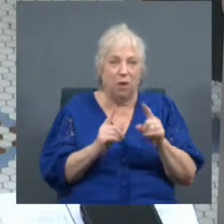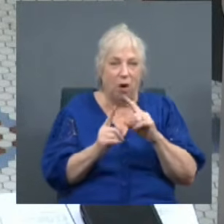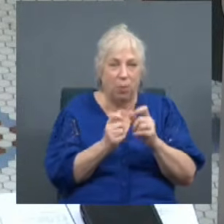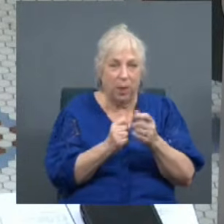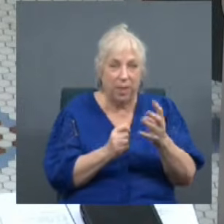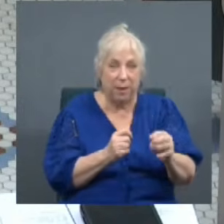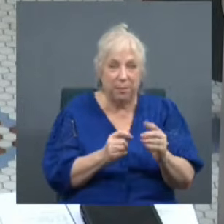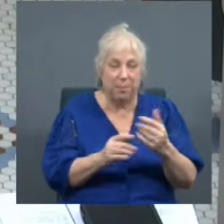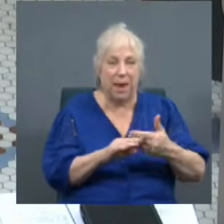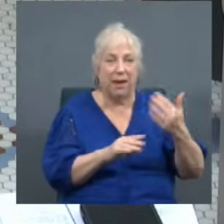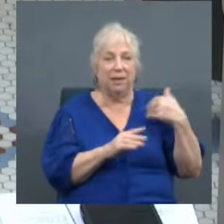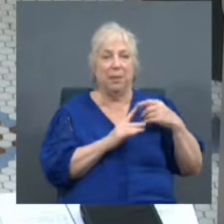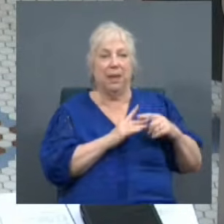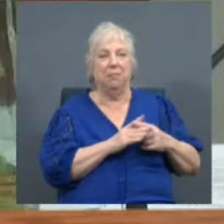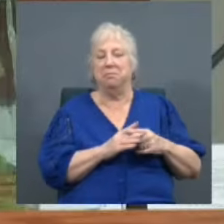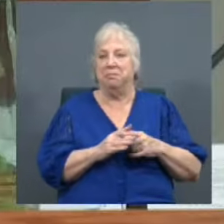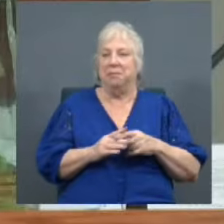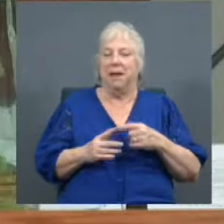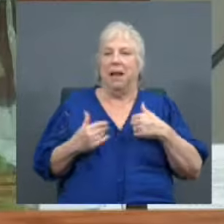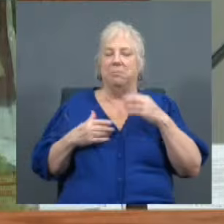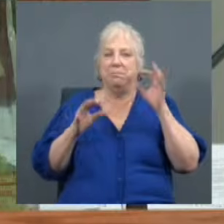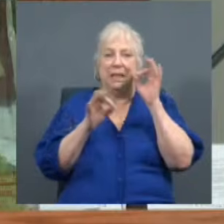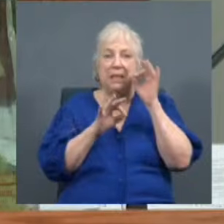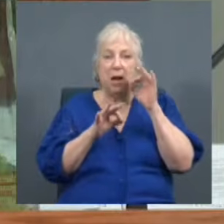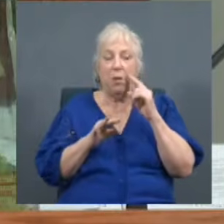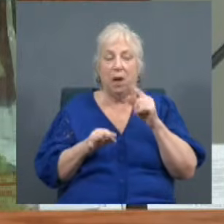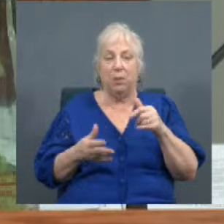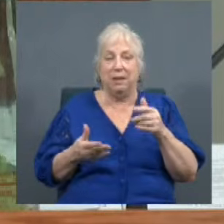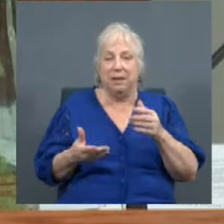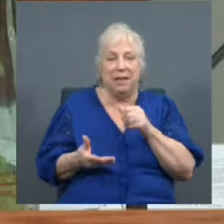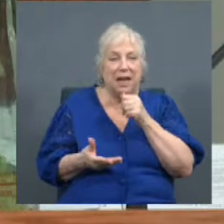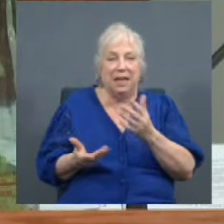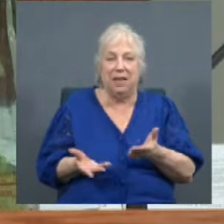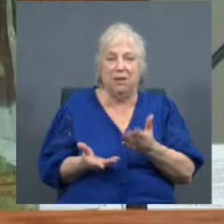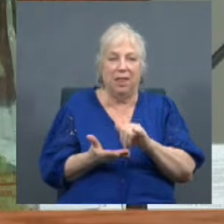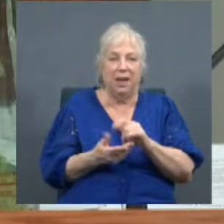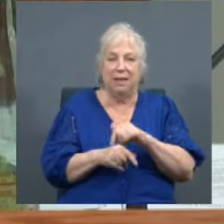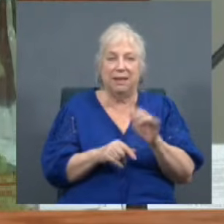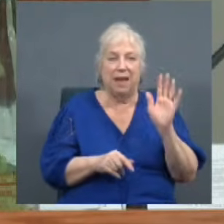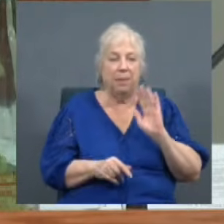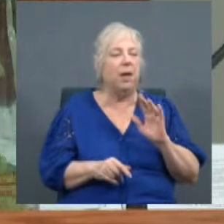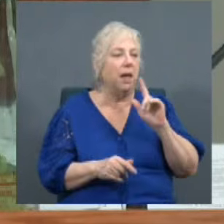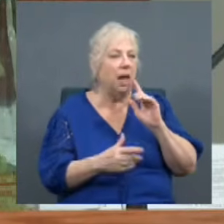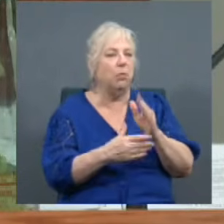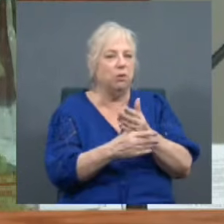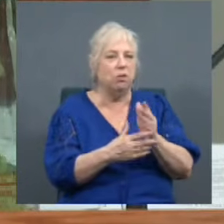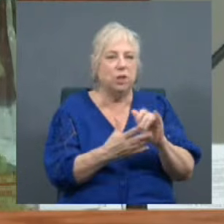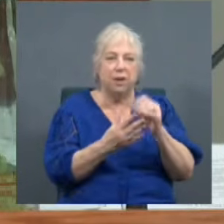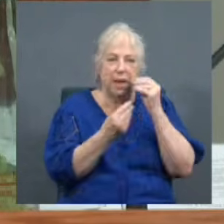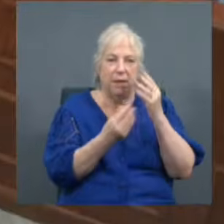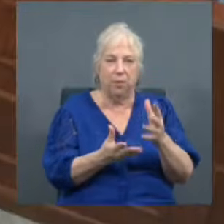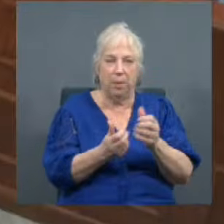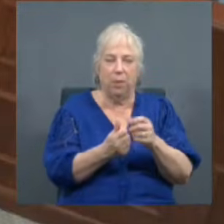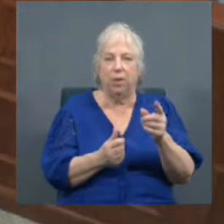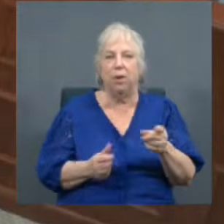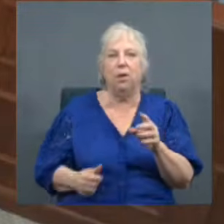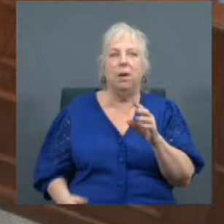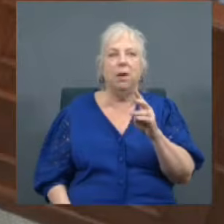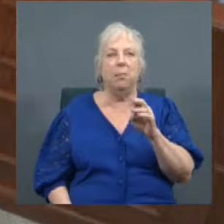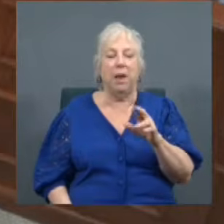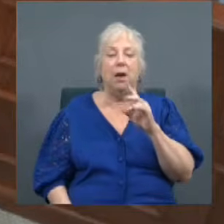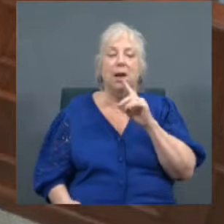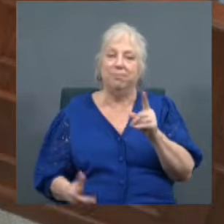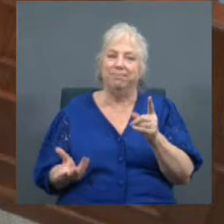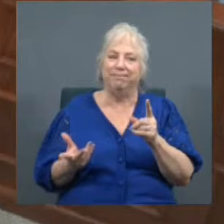was not here at that time, Director Hines. I'll share that information with you. But And- Director Hines, irrespective, has to be a